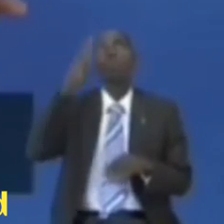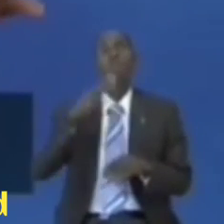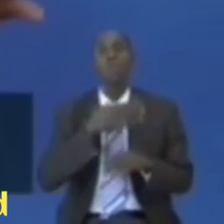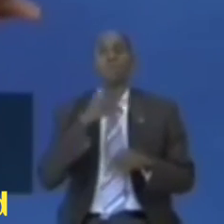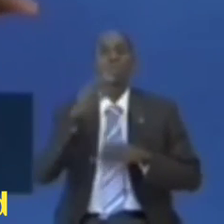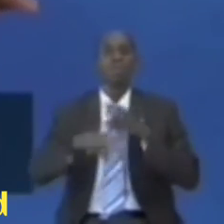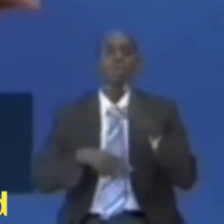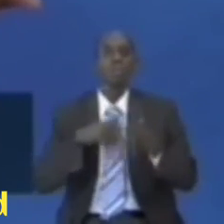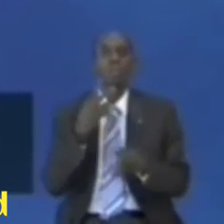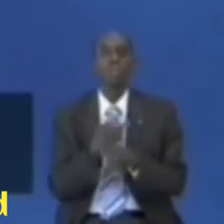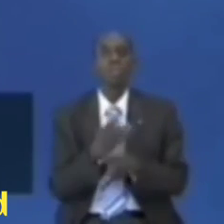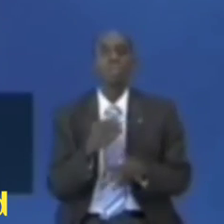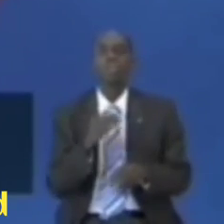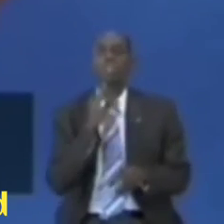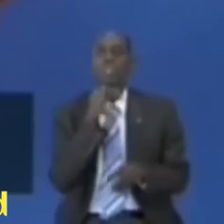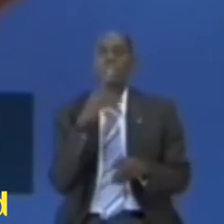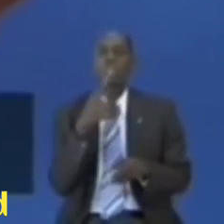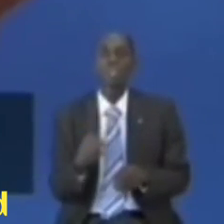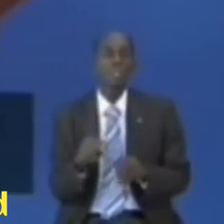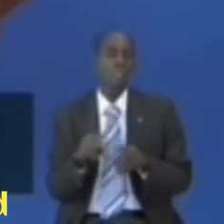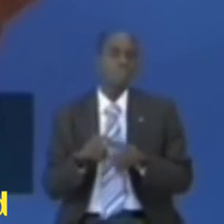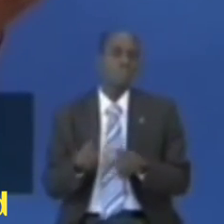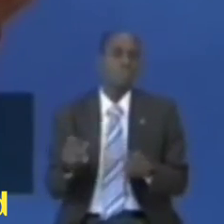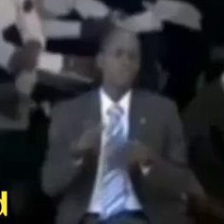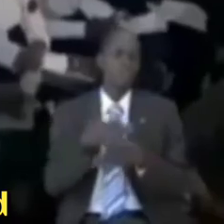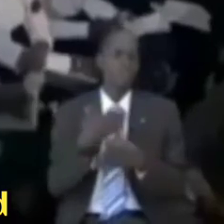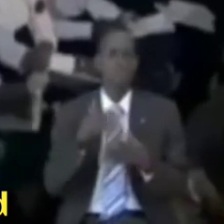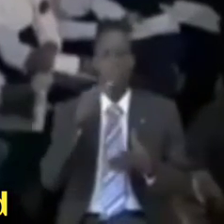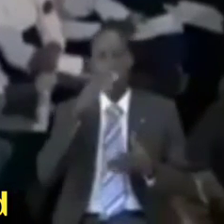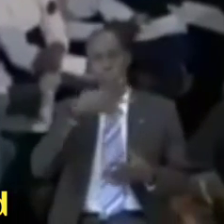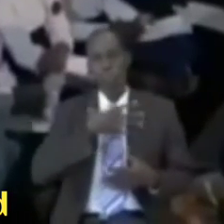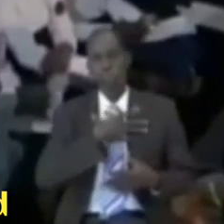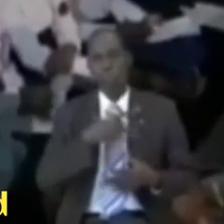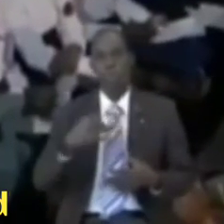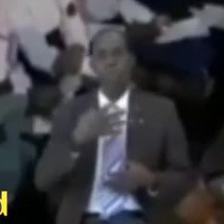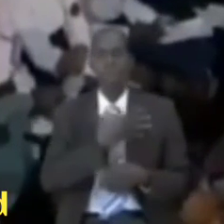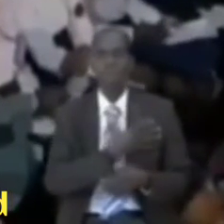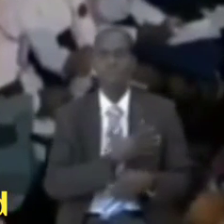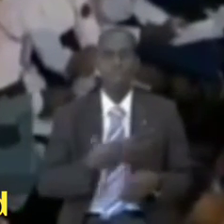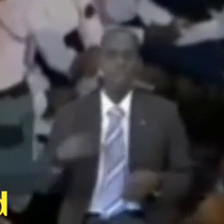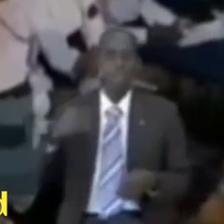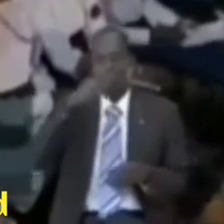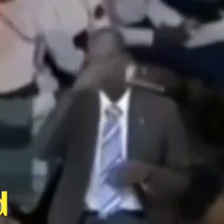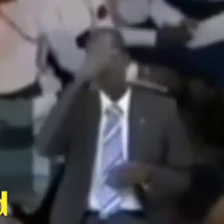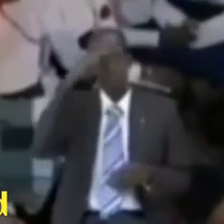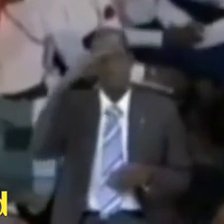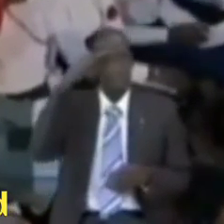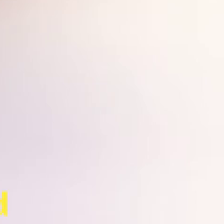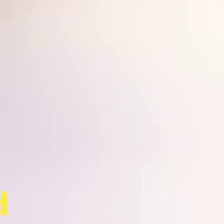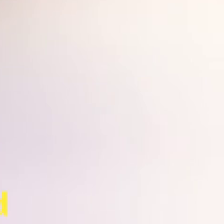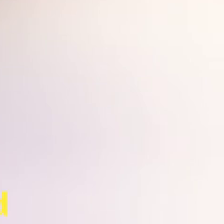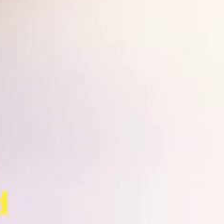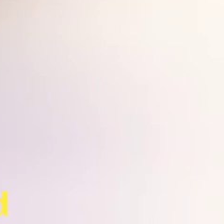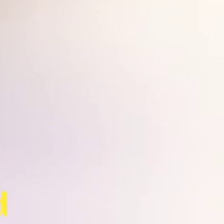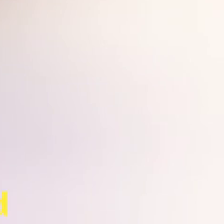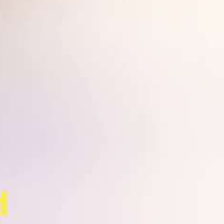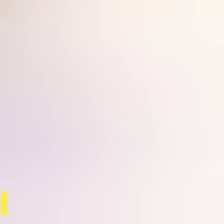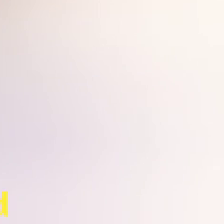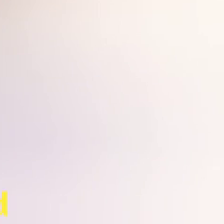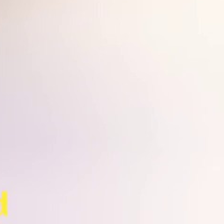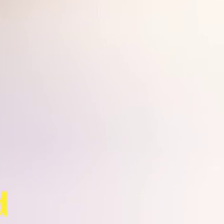is the difference between white and black. And you cannot mistake that.